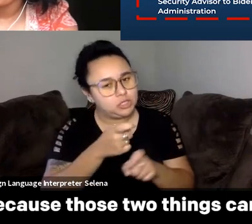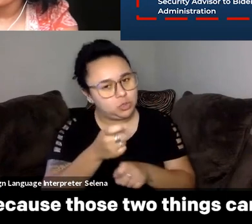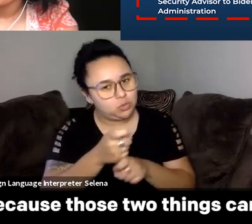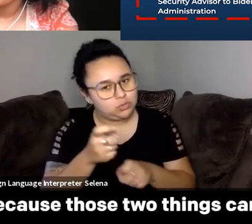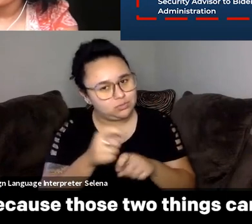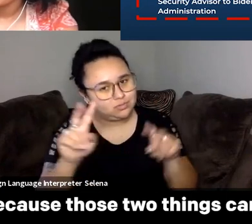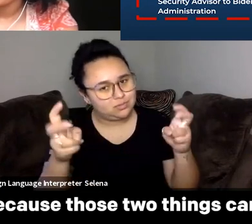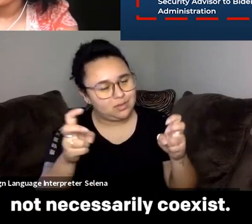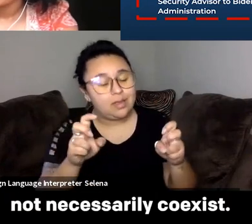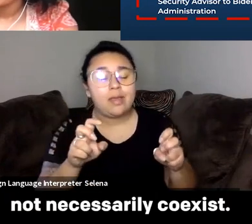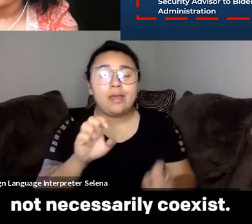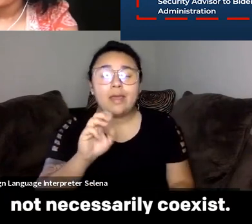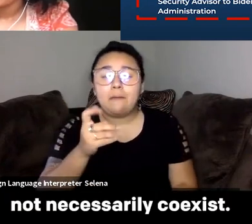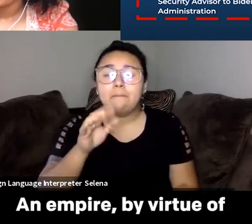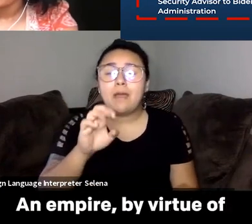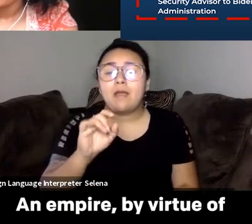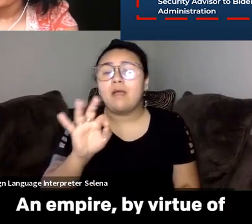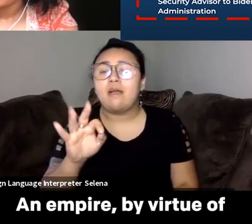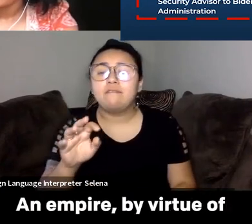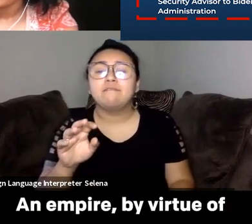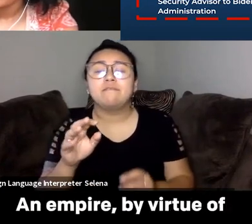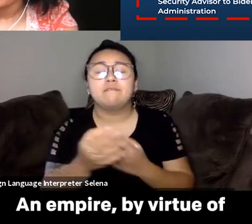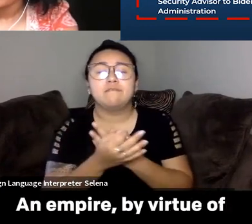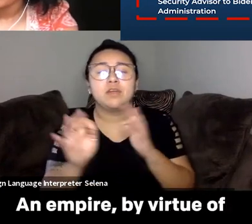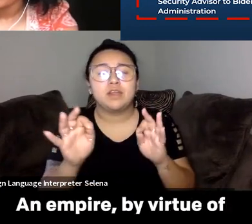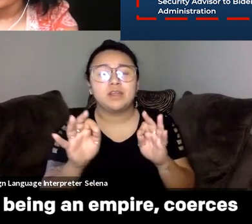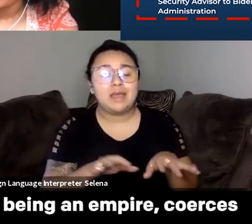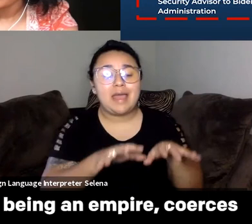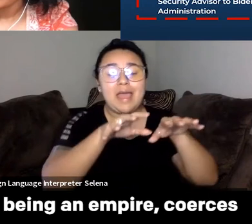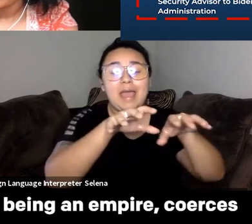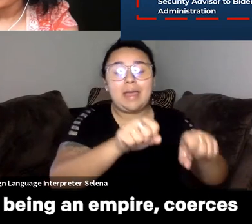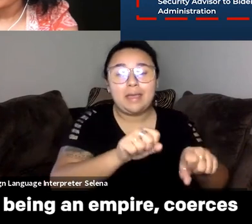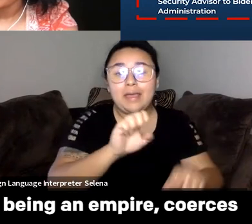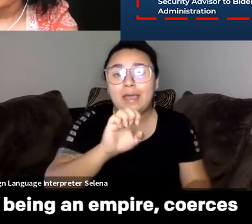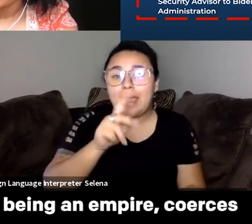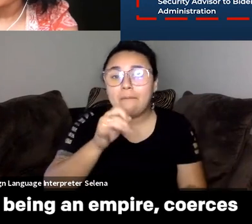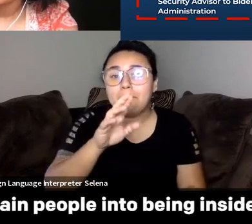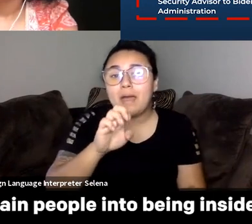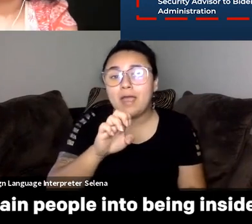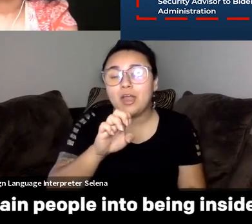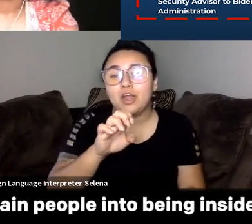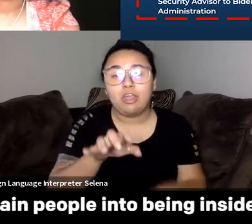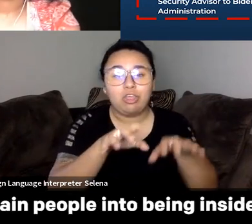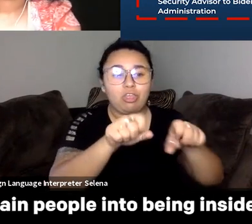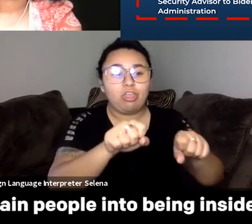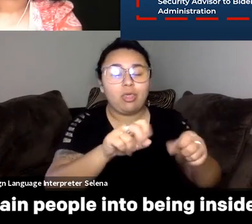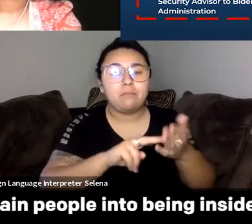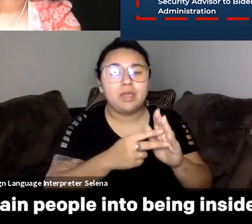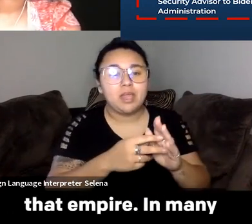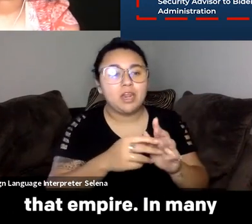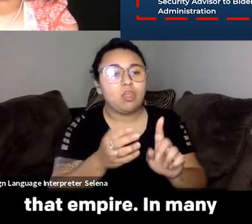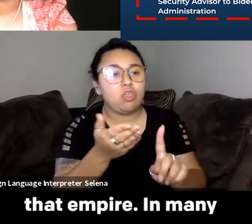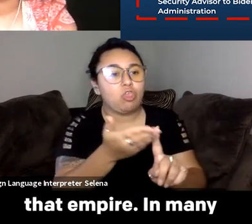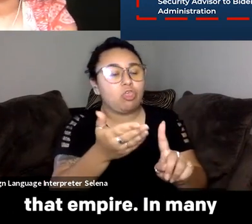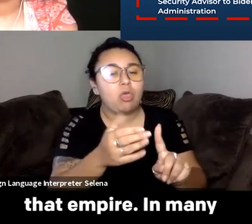it's those two things cannot necessarily coexist. An empire, by virtue of being an empire, coerces certain people into being inside of